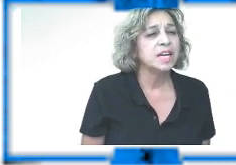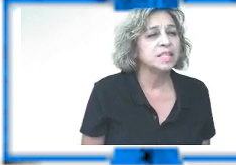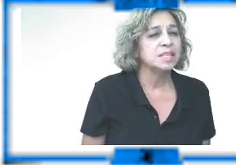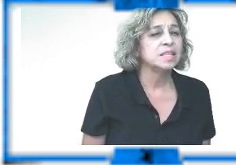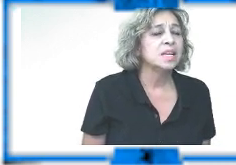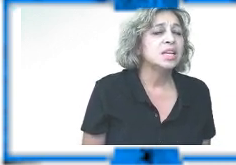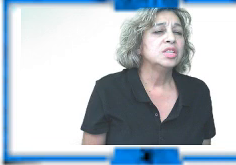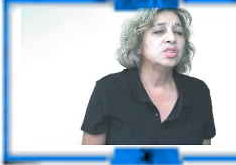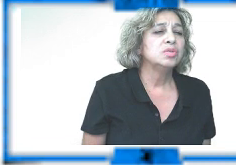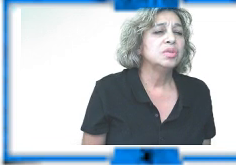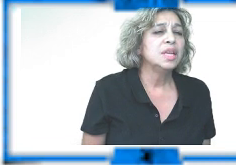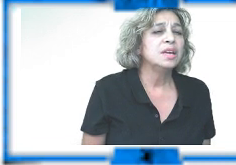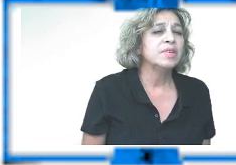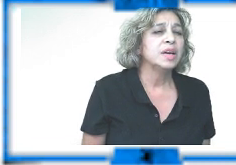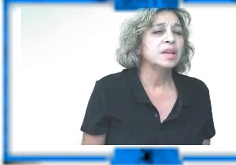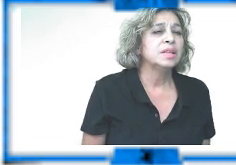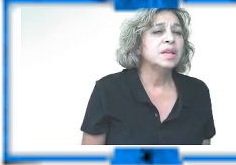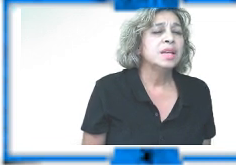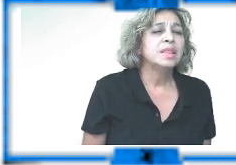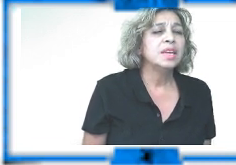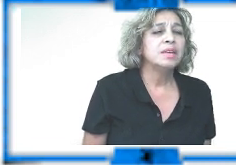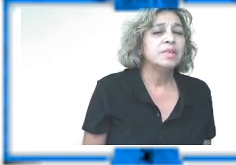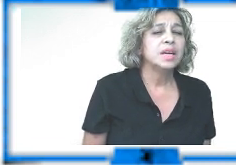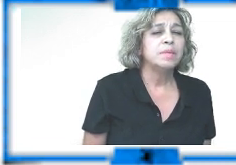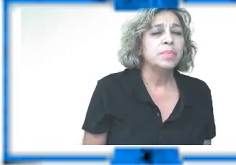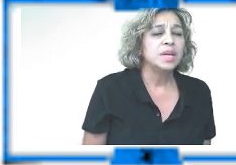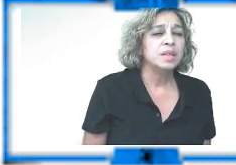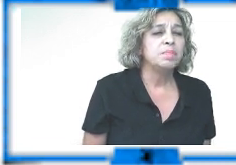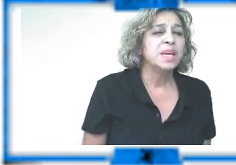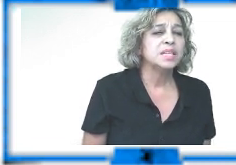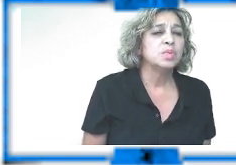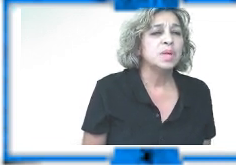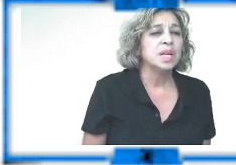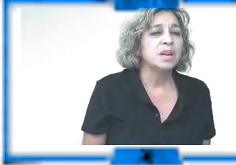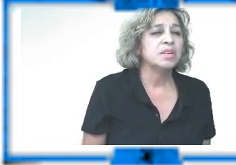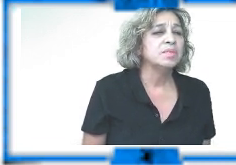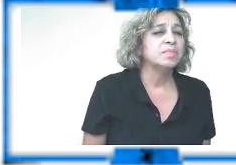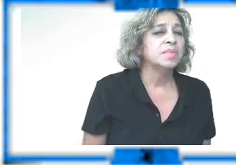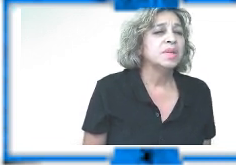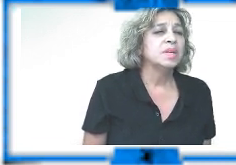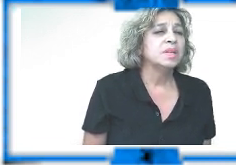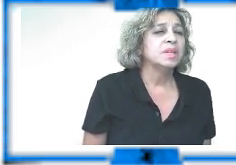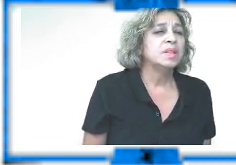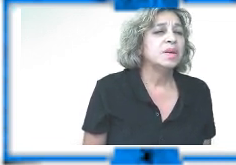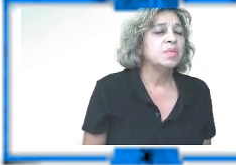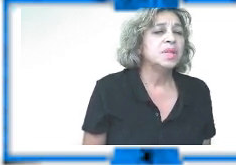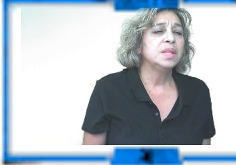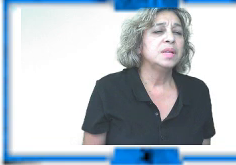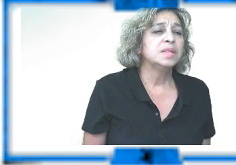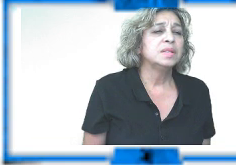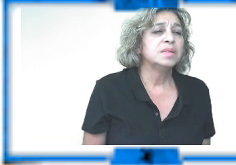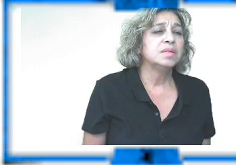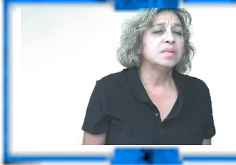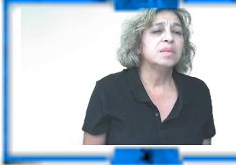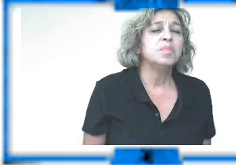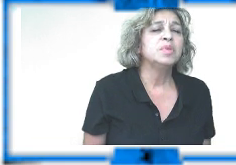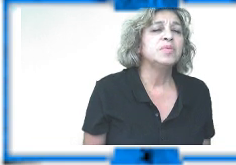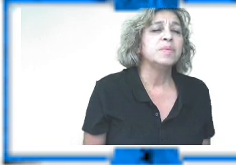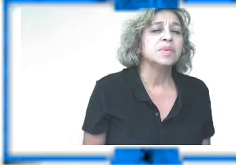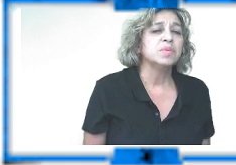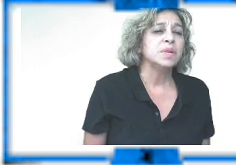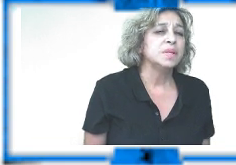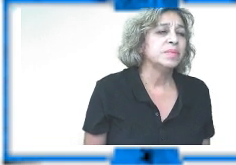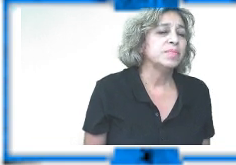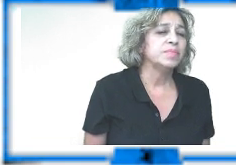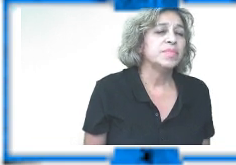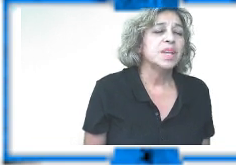forgive taxes. So think of a company, the biggest one here, the one that, the most